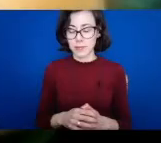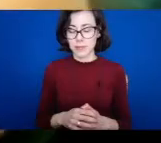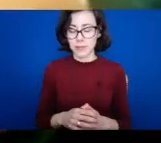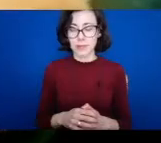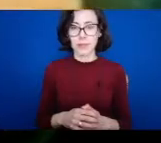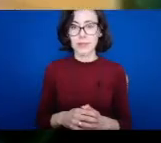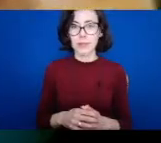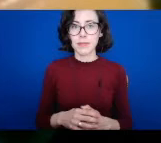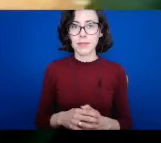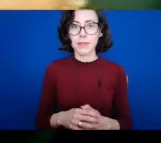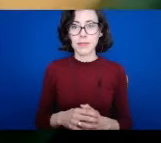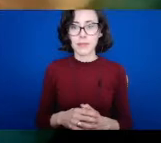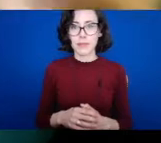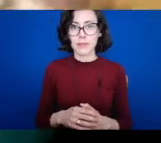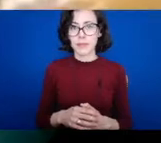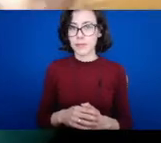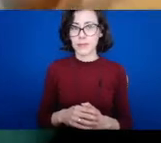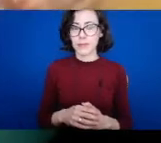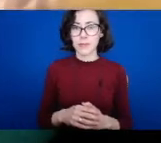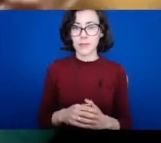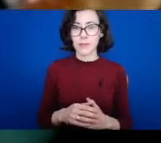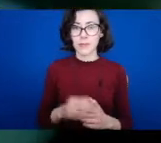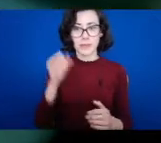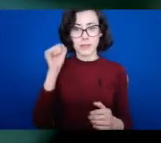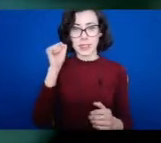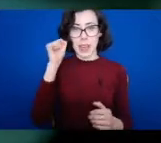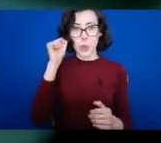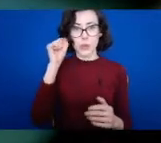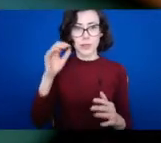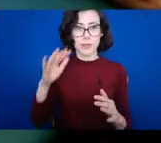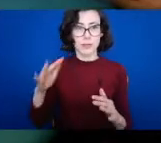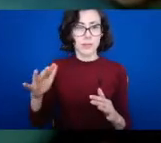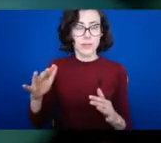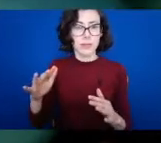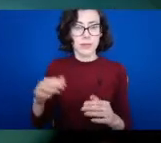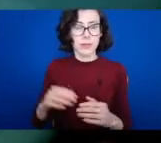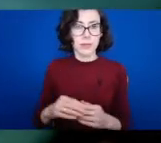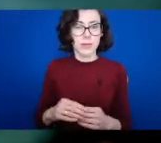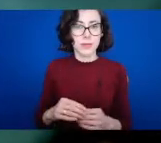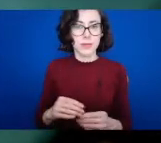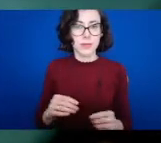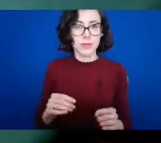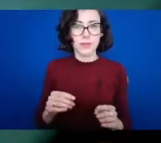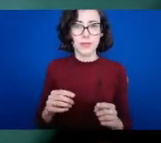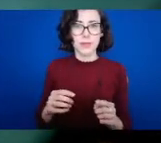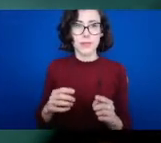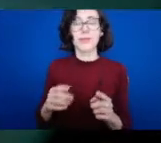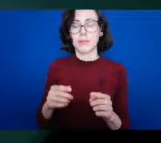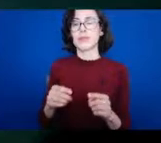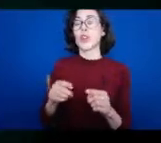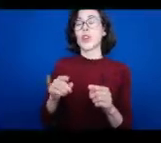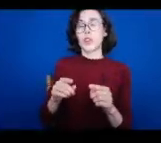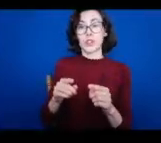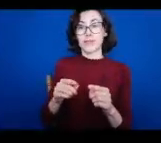I had never seen somebody missing a hand, one hand or one leg. Not am I missing all 4 limbs.